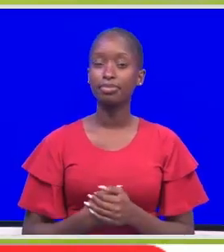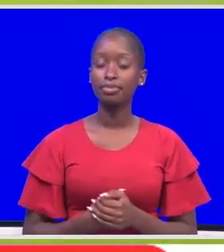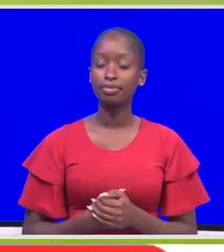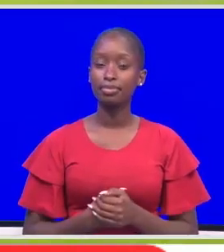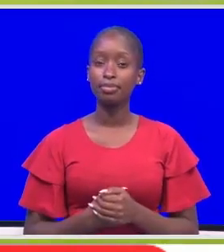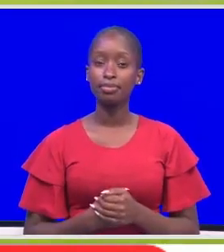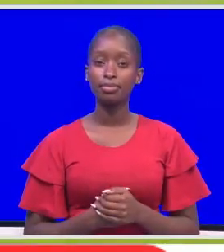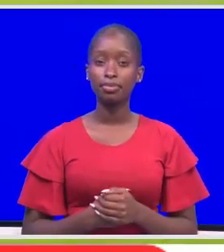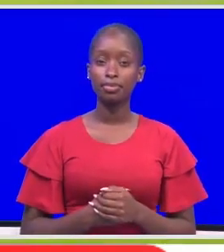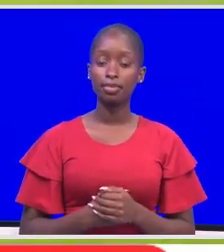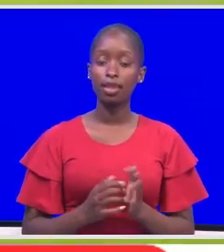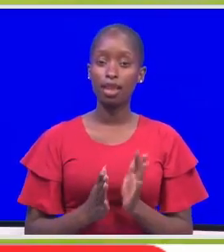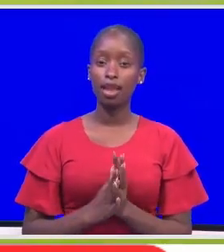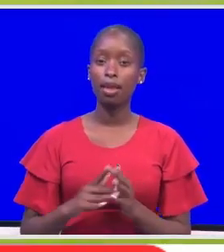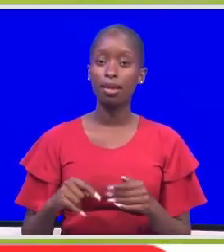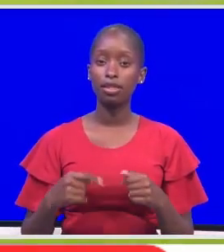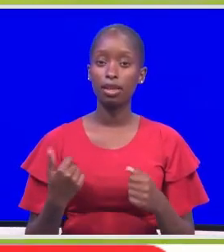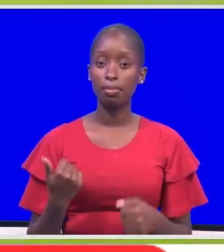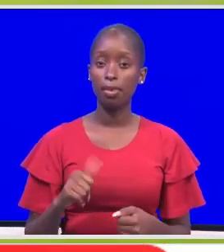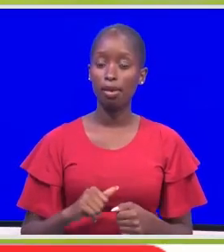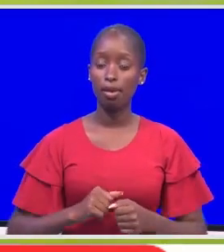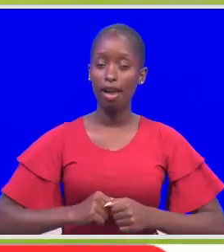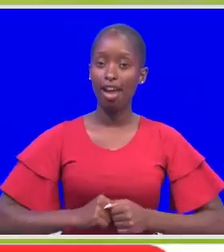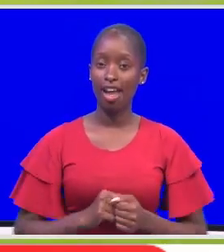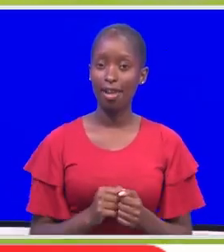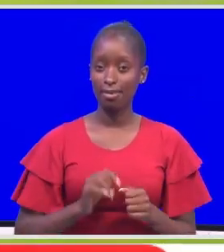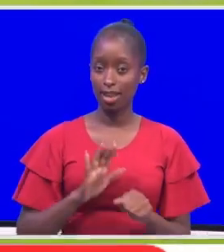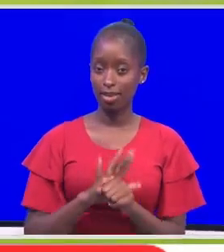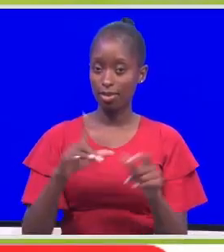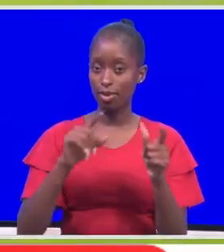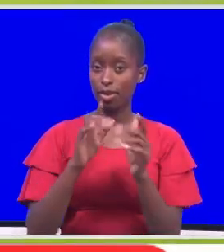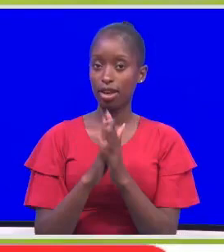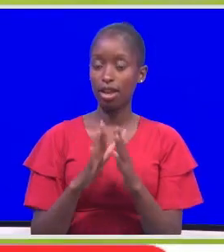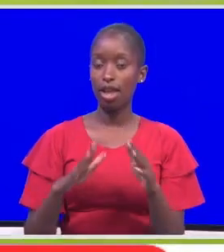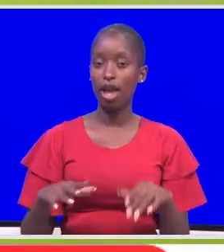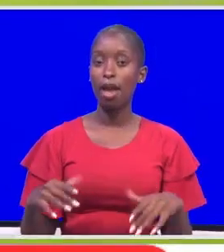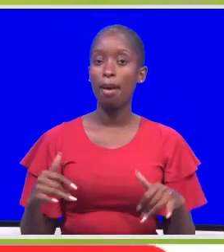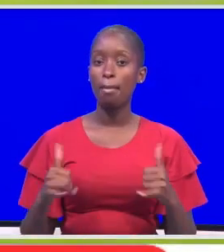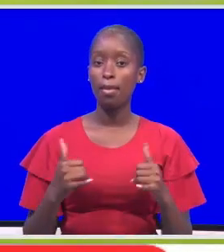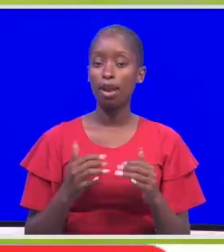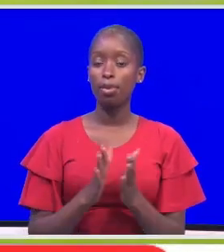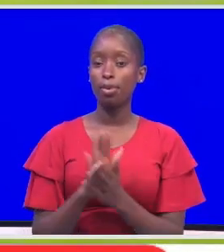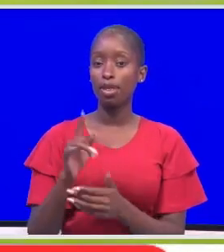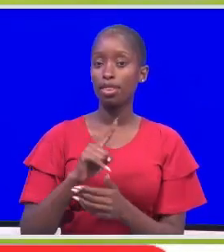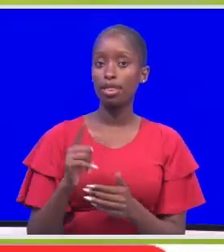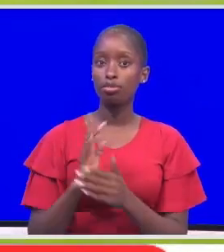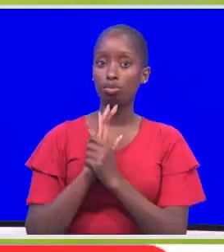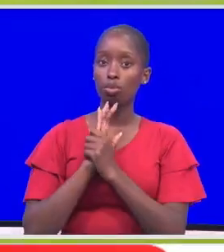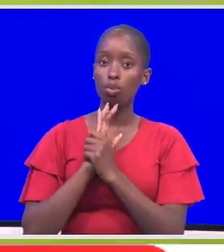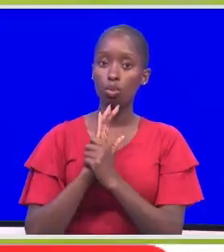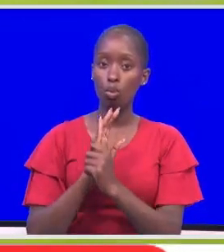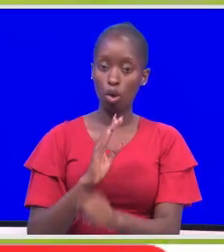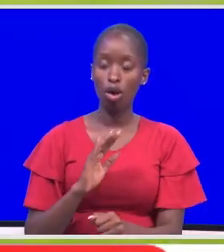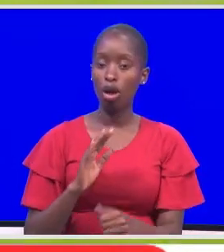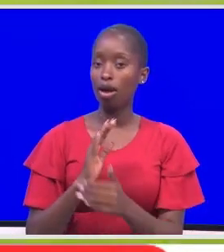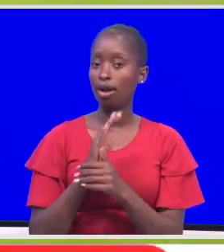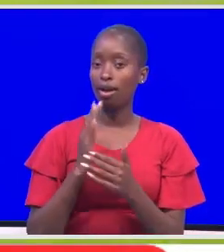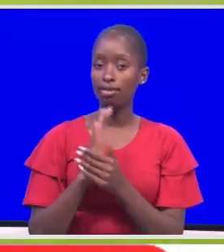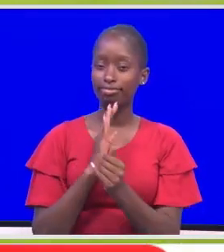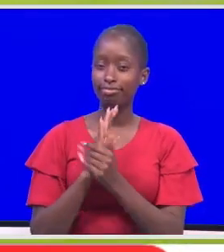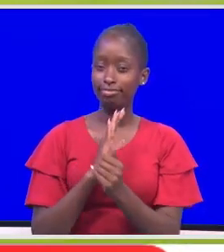I'm very excited to go play with the pros from different countries. I'll be like watching how they do